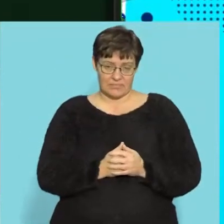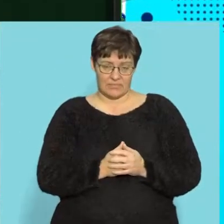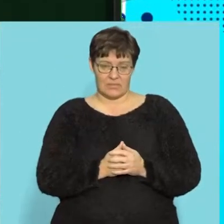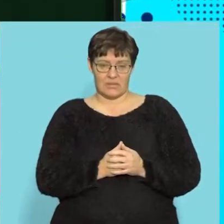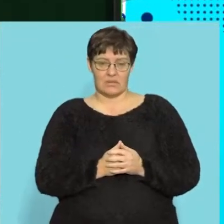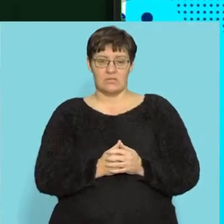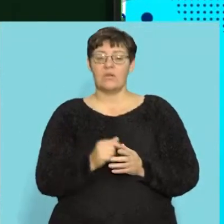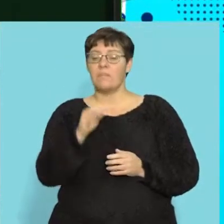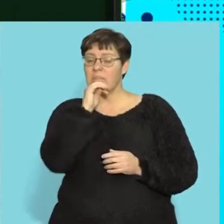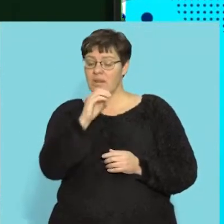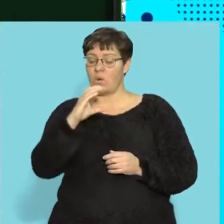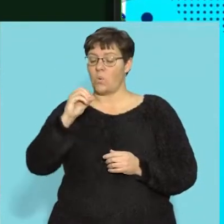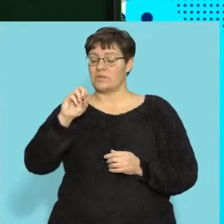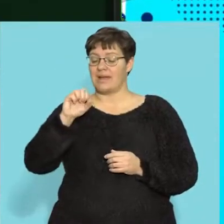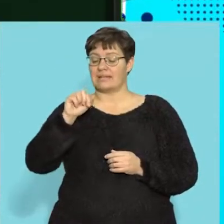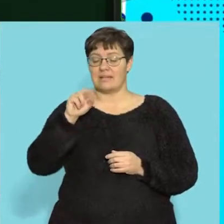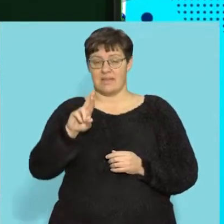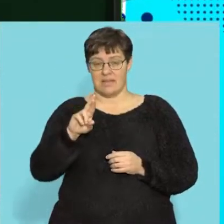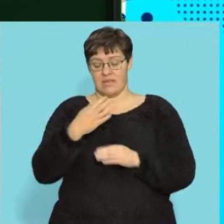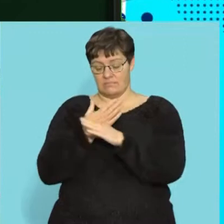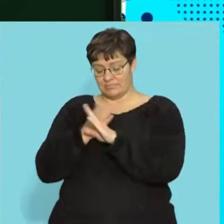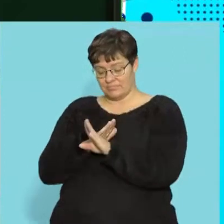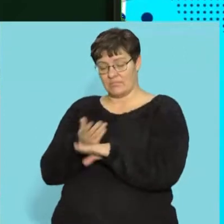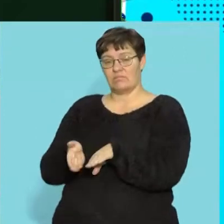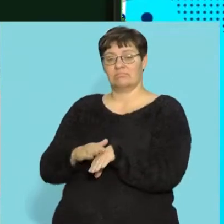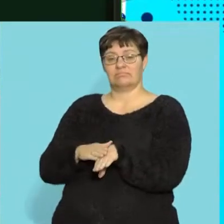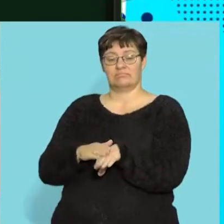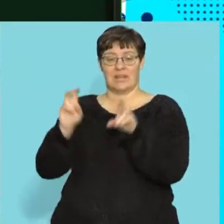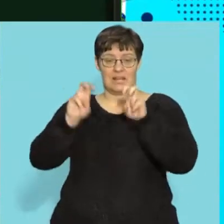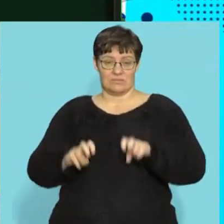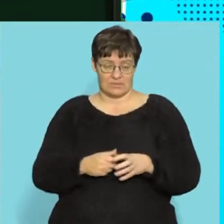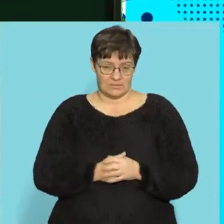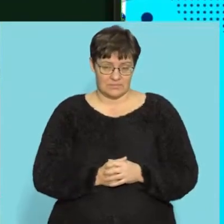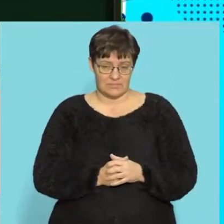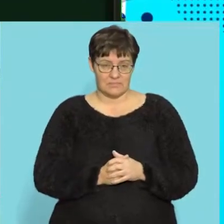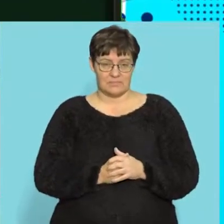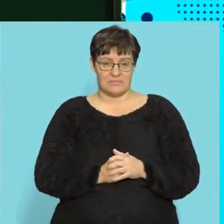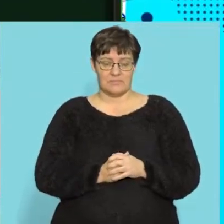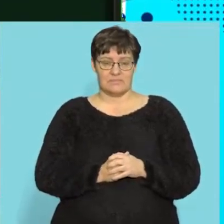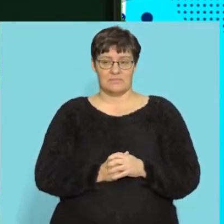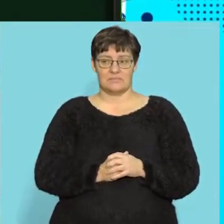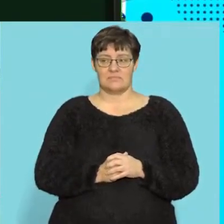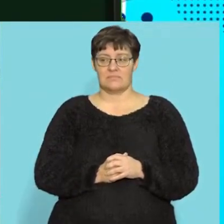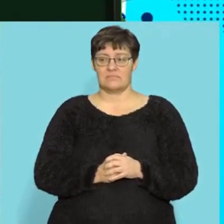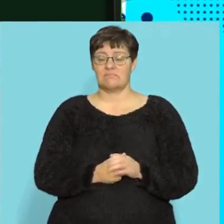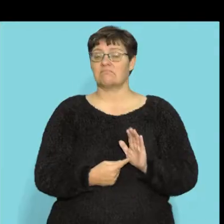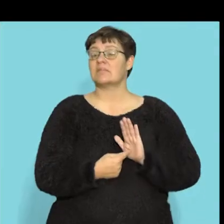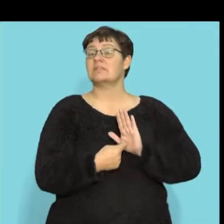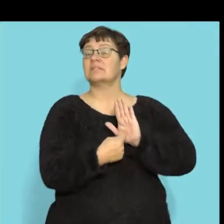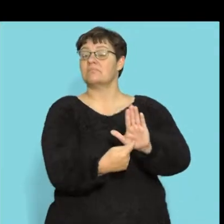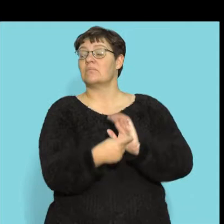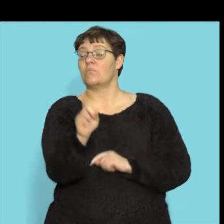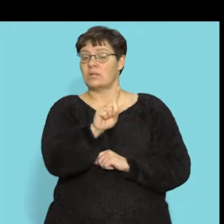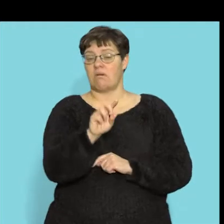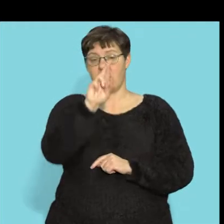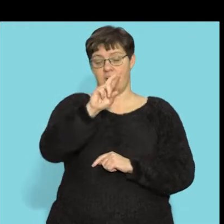or less the same thing. But in a conductor, we talk of resistance to the flow of electric charge. Right, so the